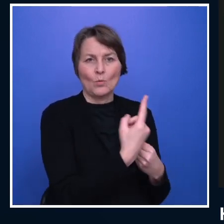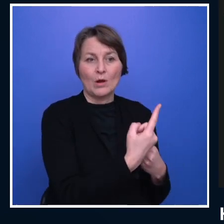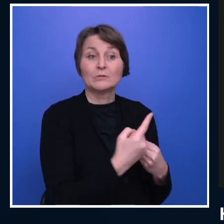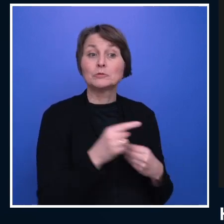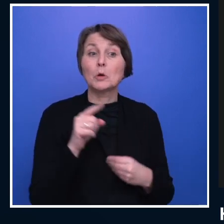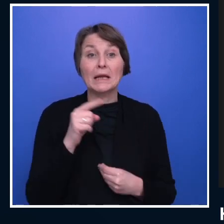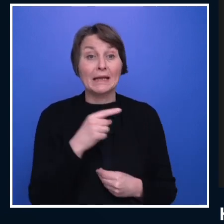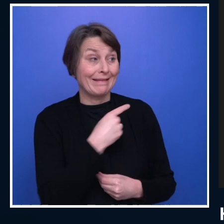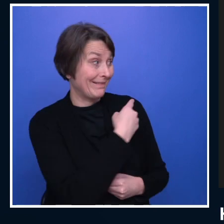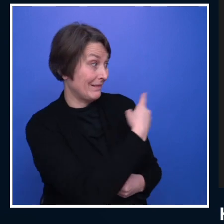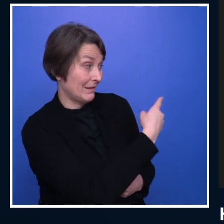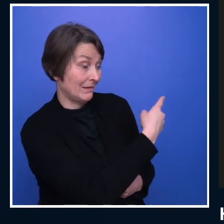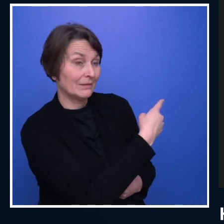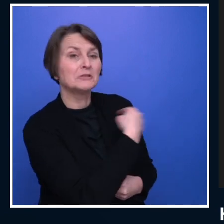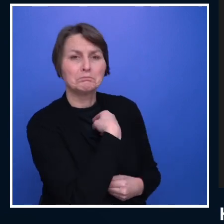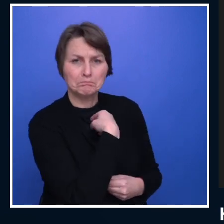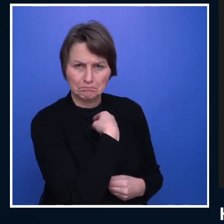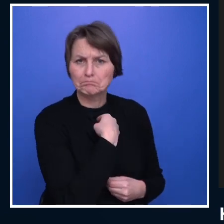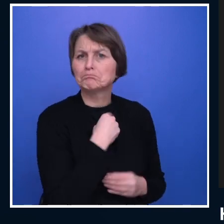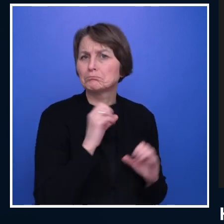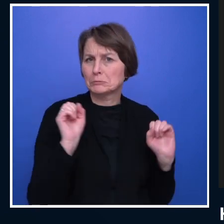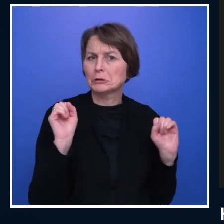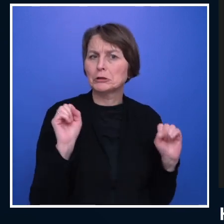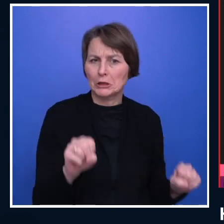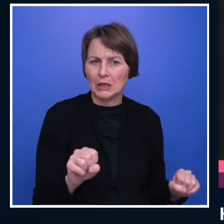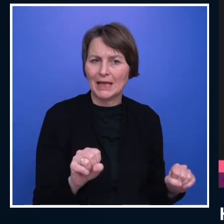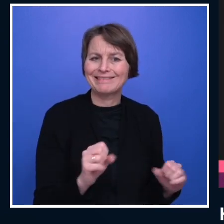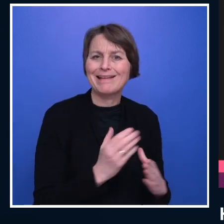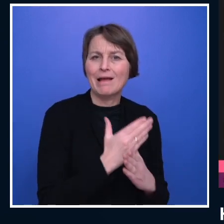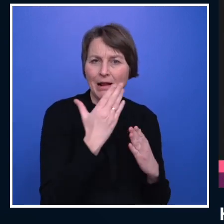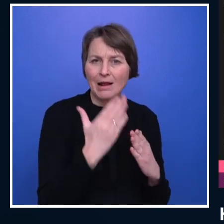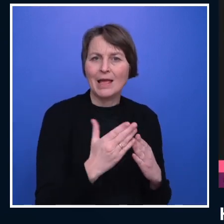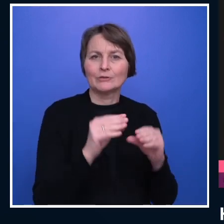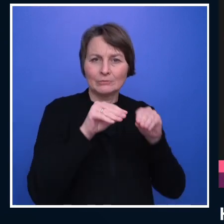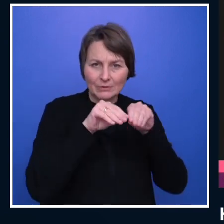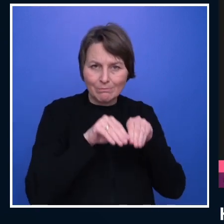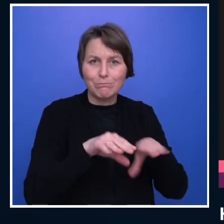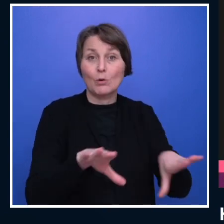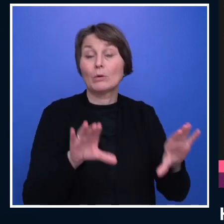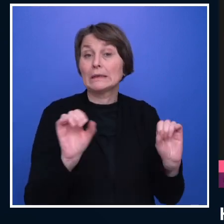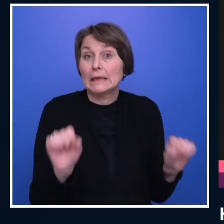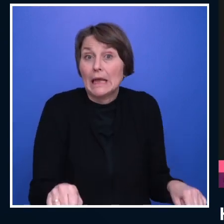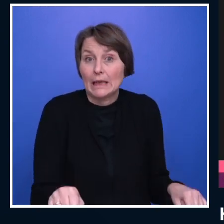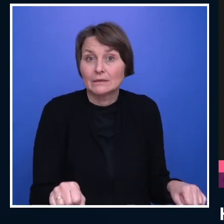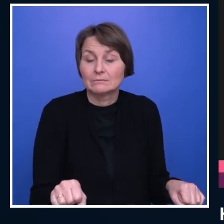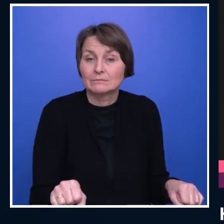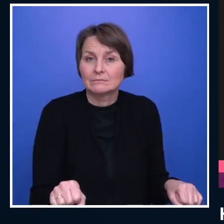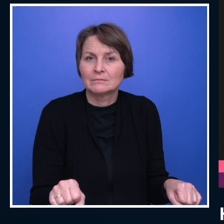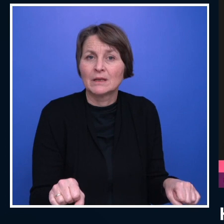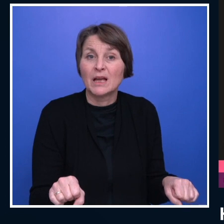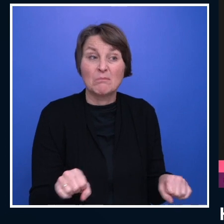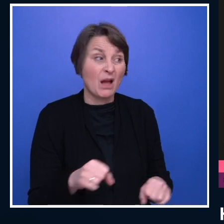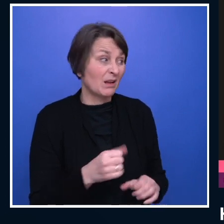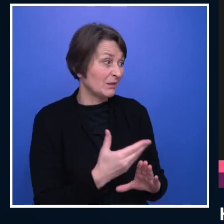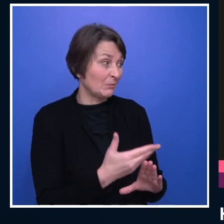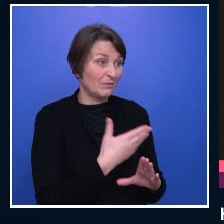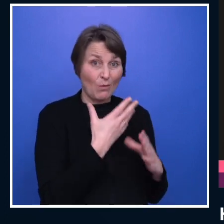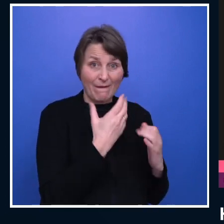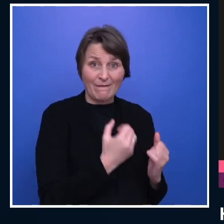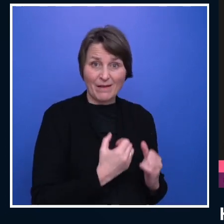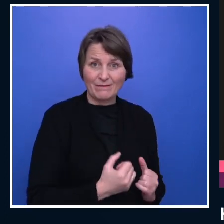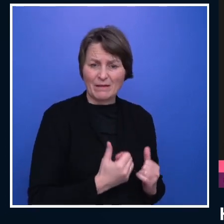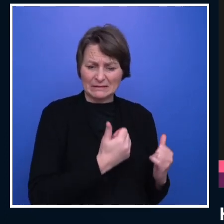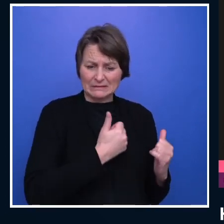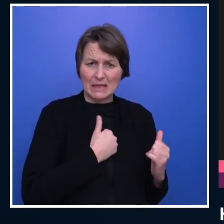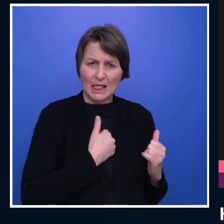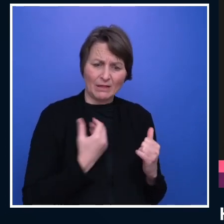my final ultimate deployment one. But because they were using them already and I did a self-contained build, I didn't think it was